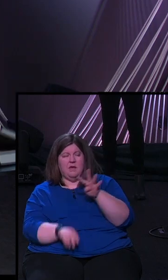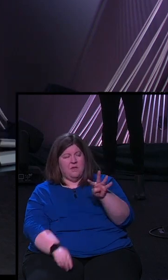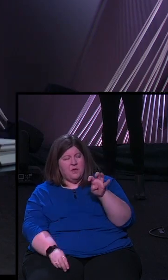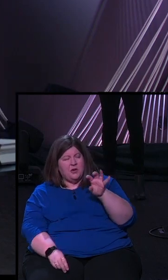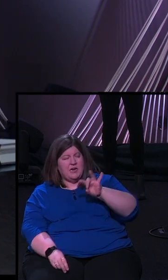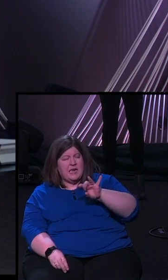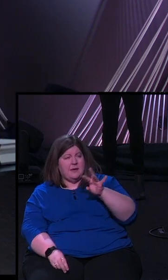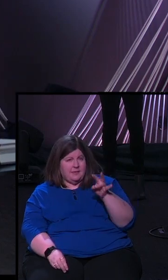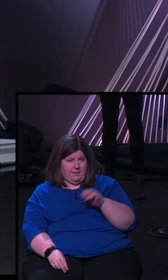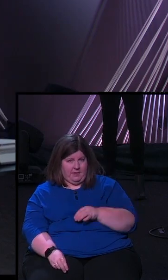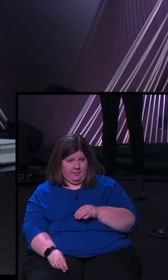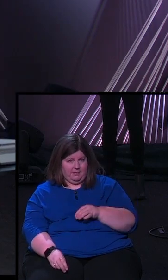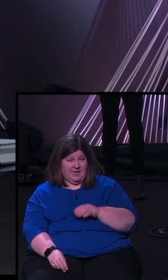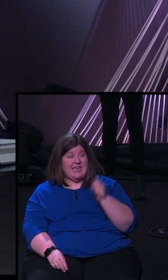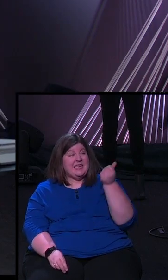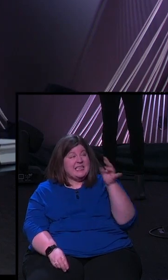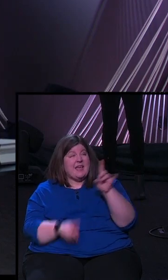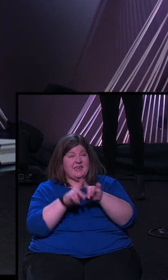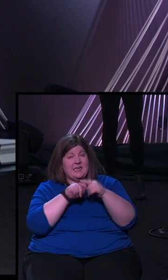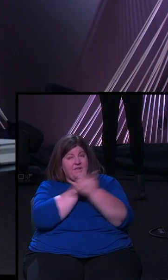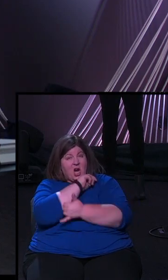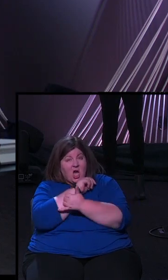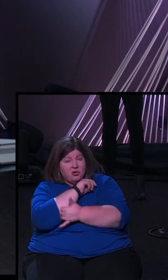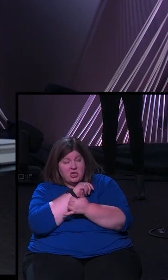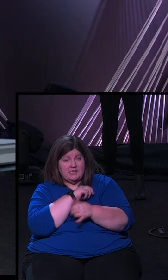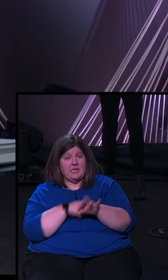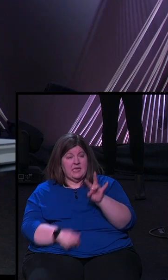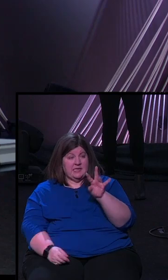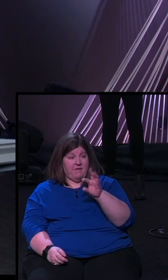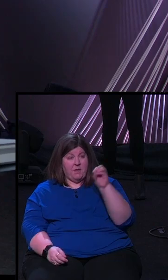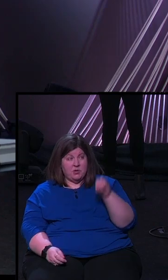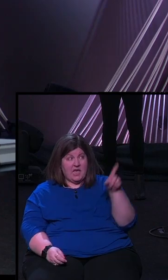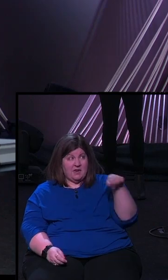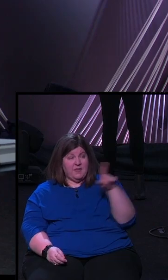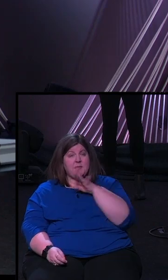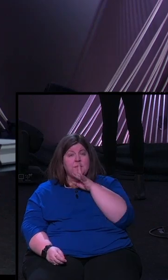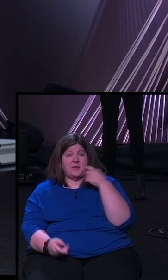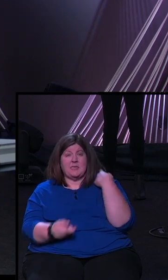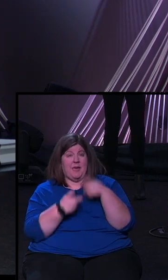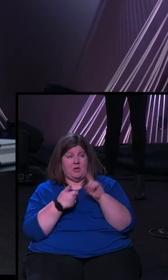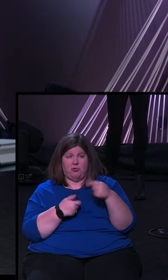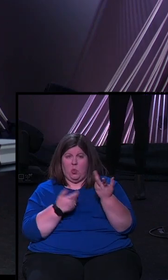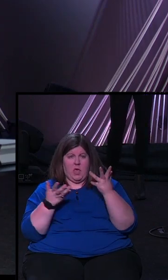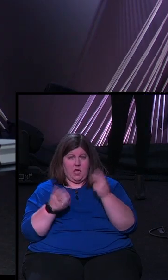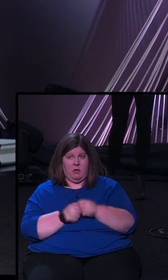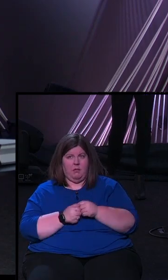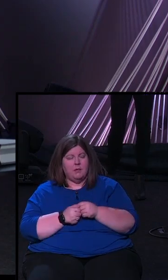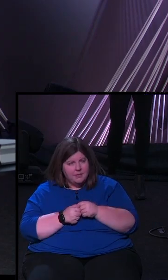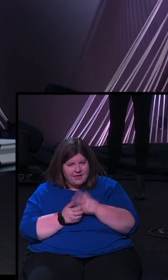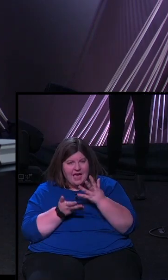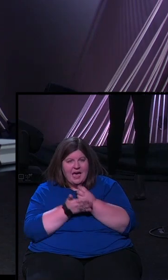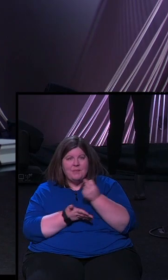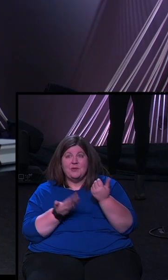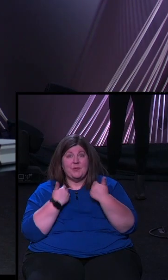487 from 17 countries, and 75% of them speak only Spanish. One of the opportunities we have right now as a church